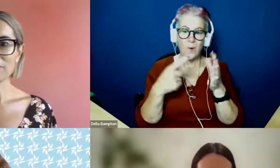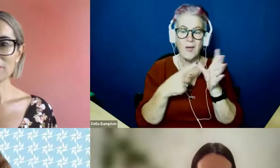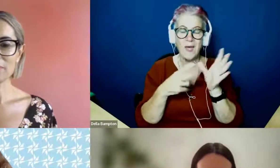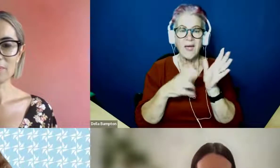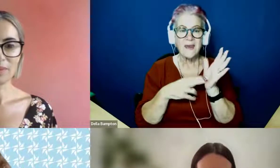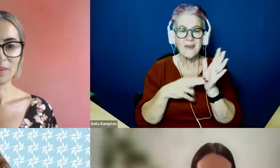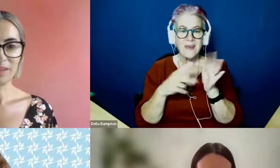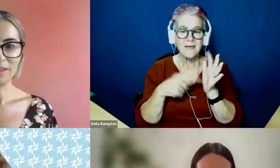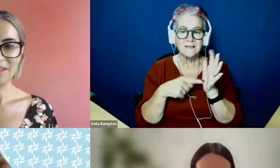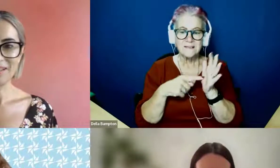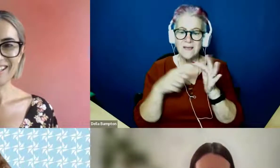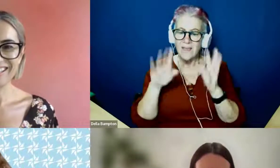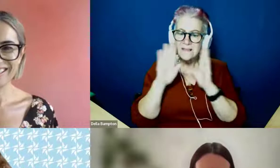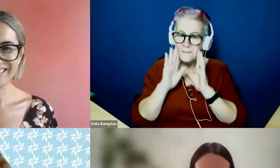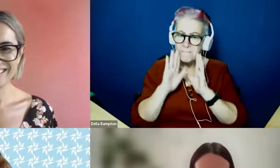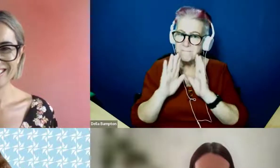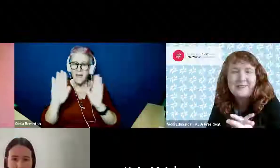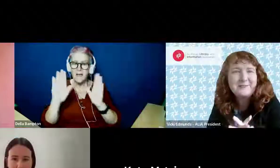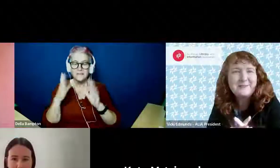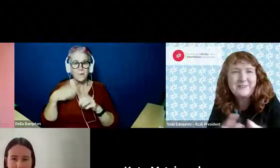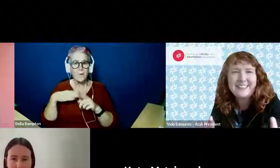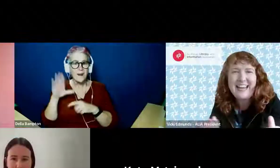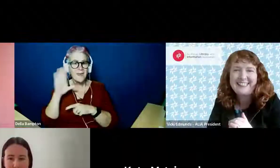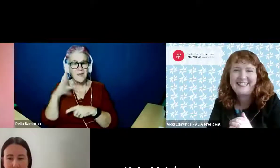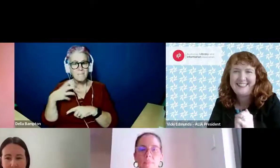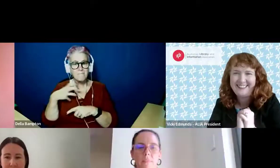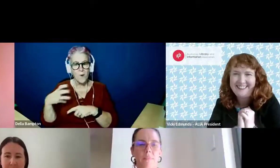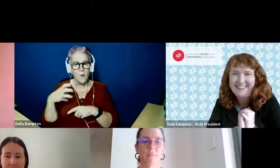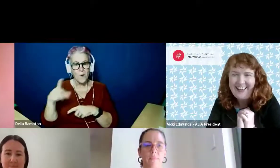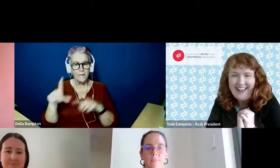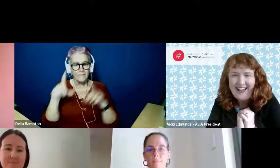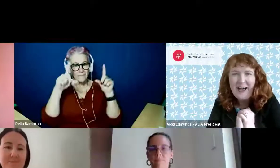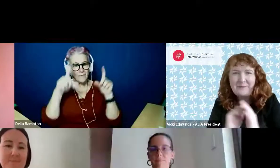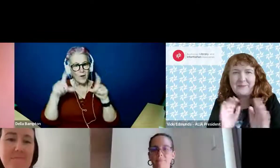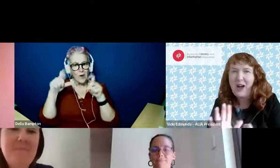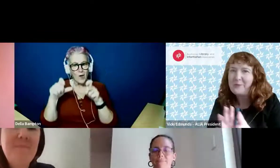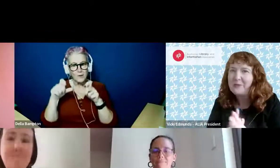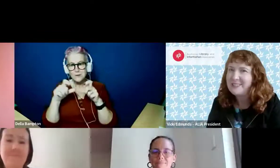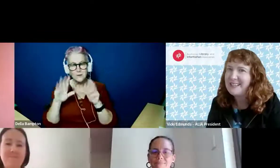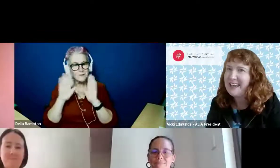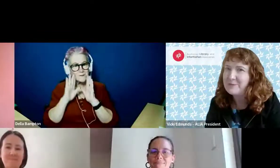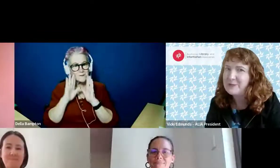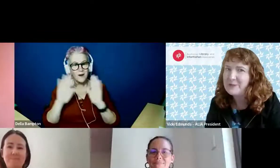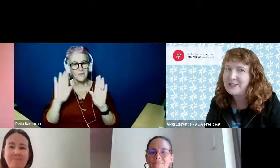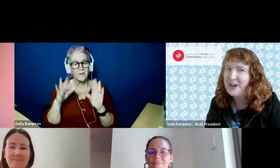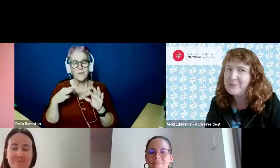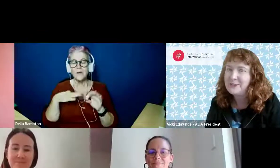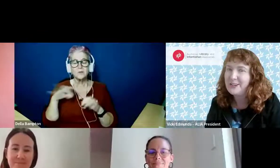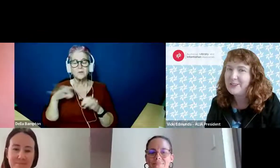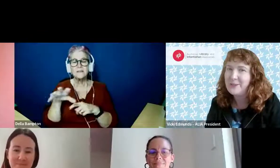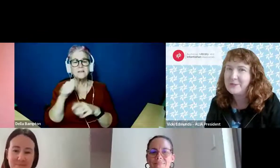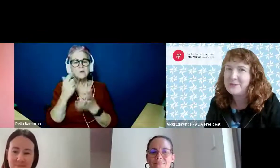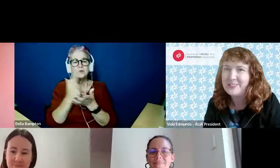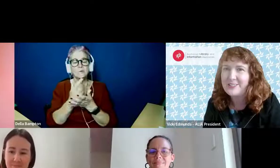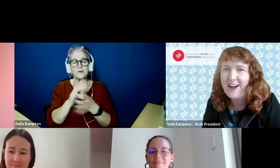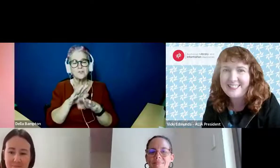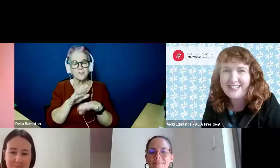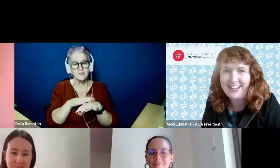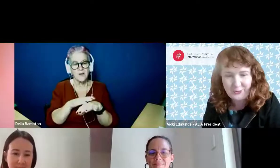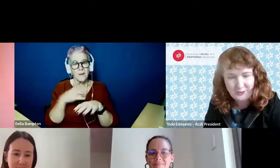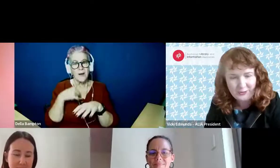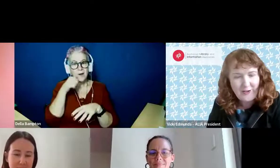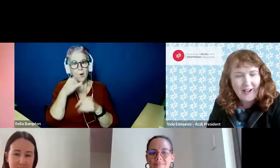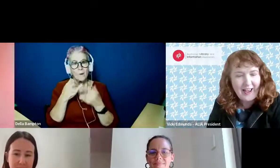amazing. I wanted to hear more. Your photos were fantastic. I'm not going to take up too much time because I know that we've got a